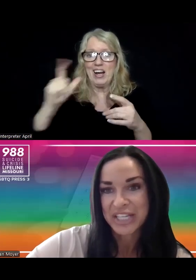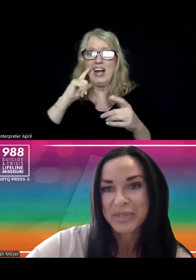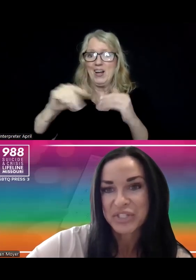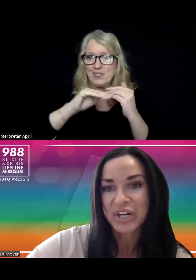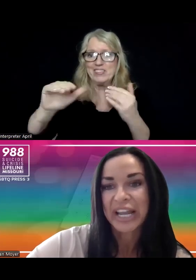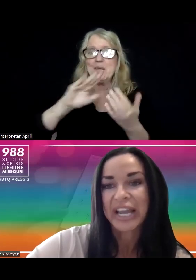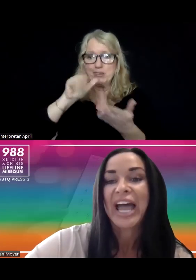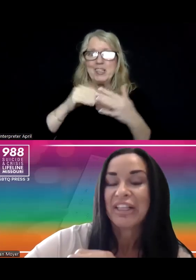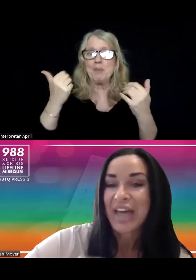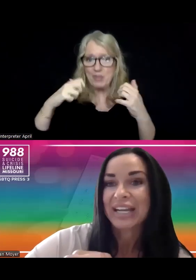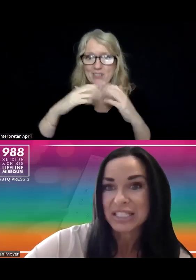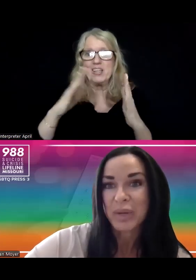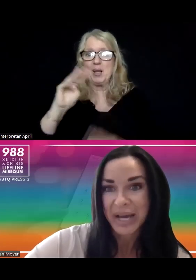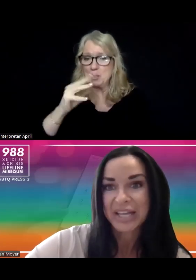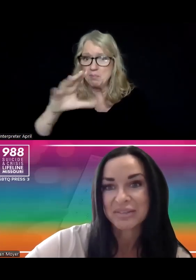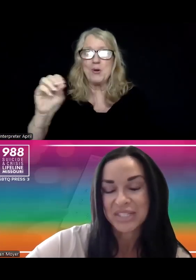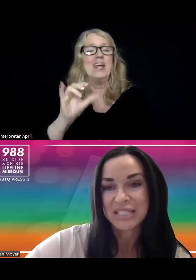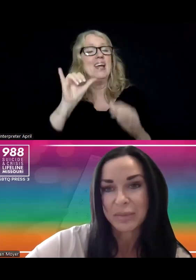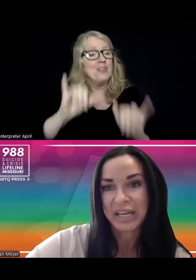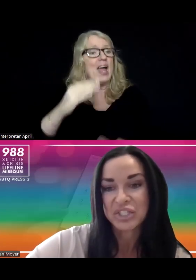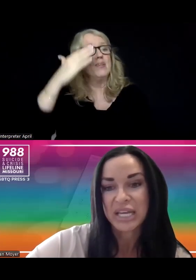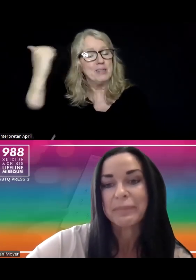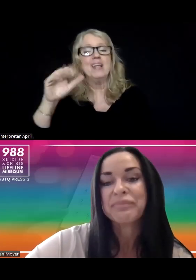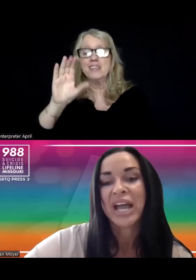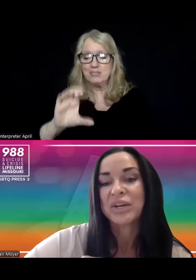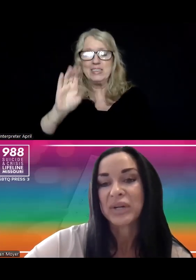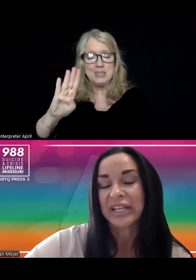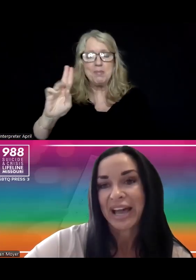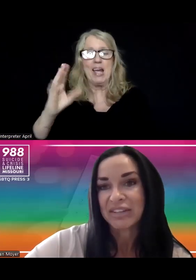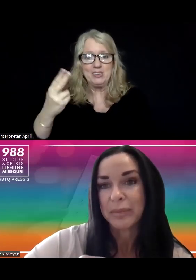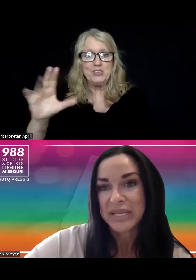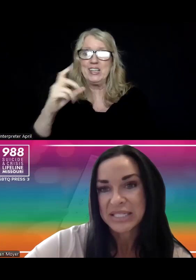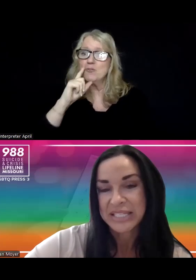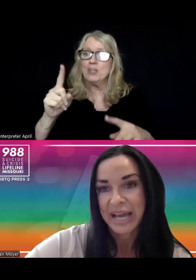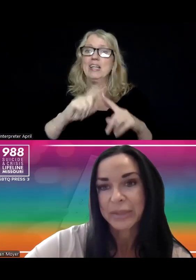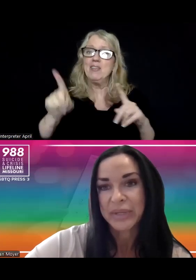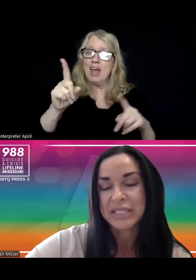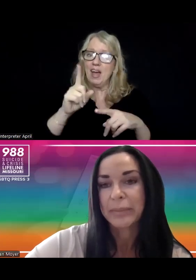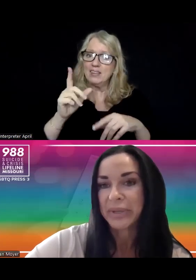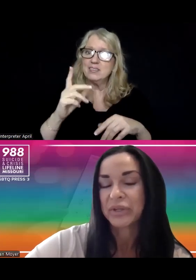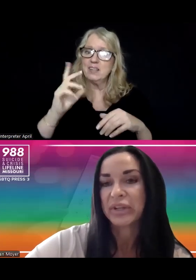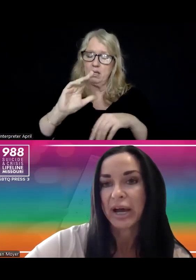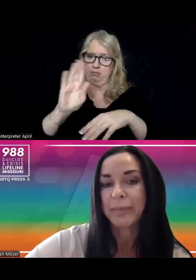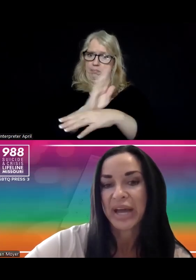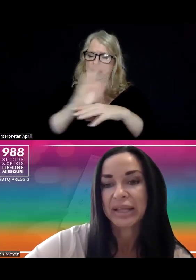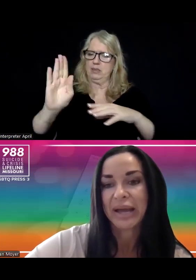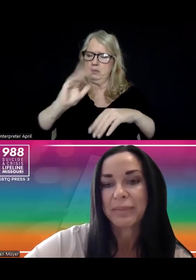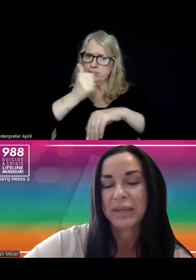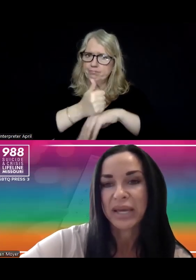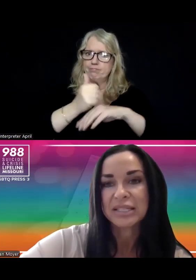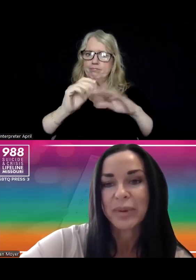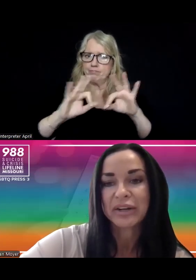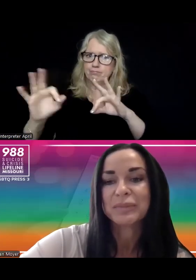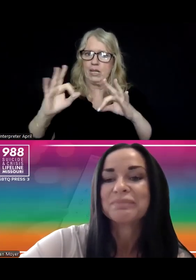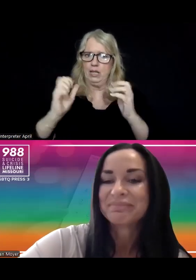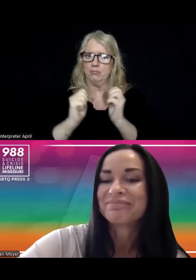centers in Missouri. And that is because of CCBHC and really having the business acumen to build up that